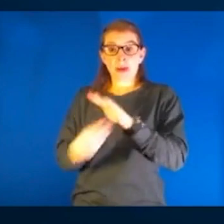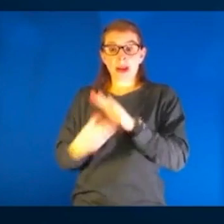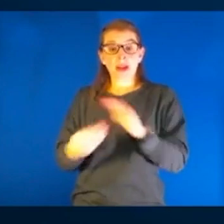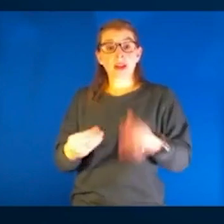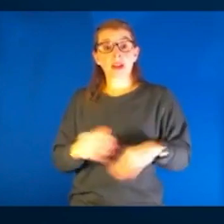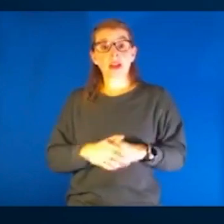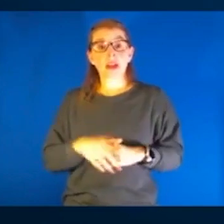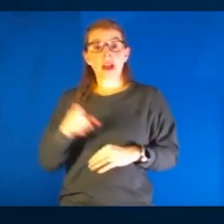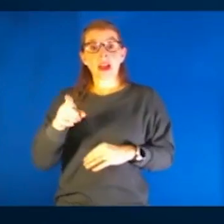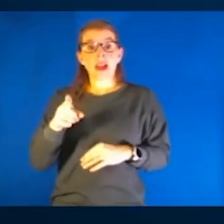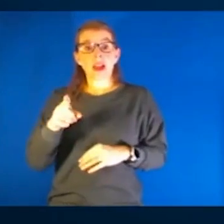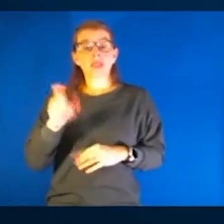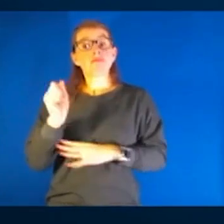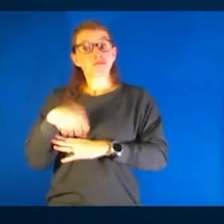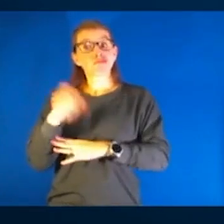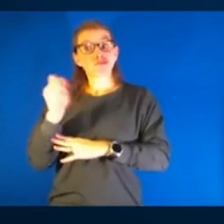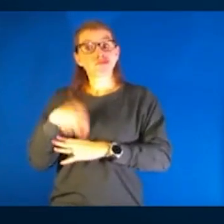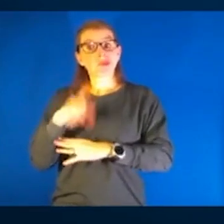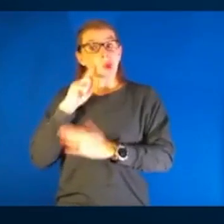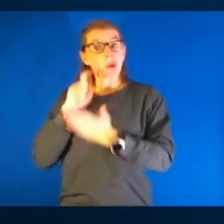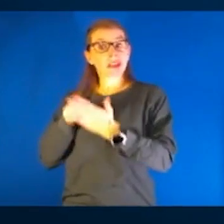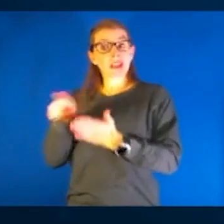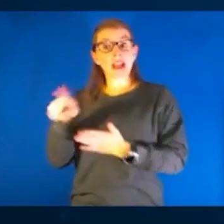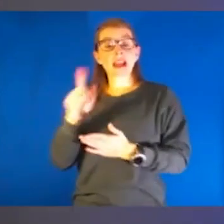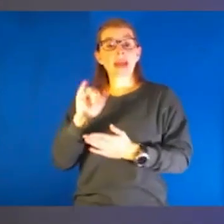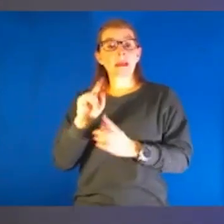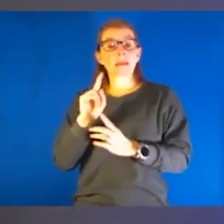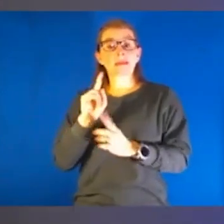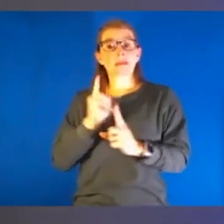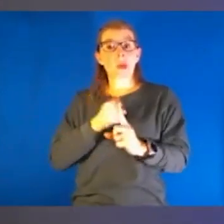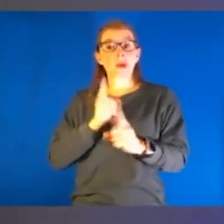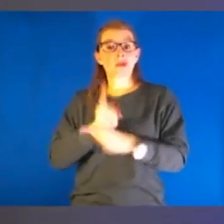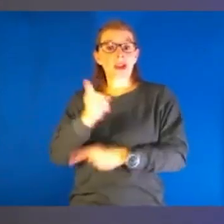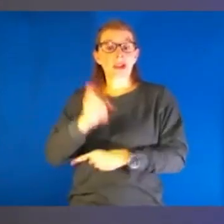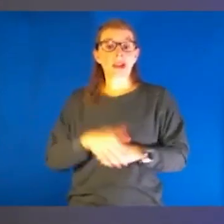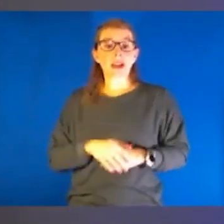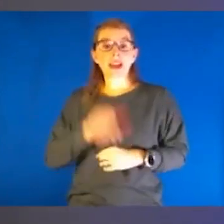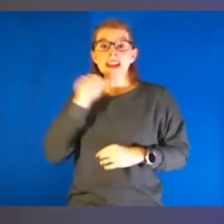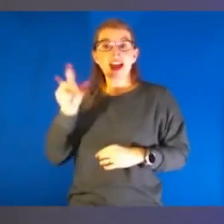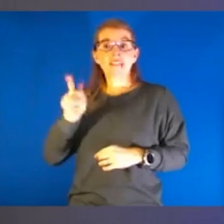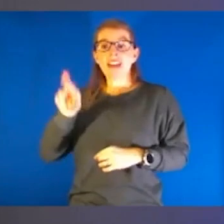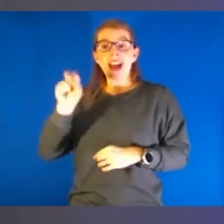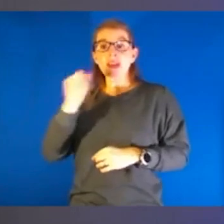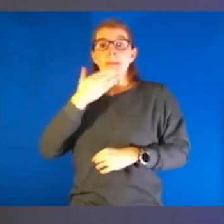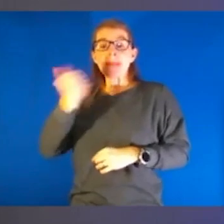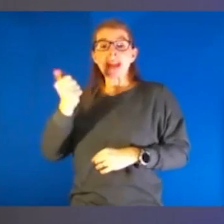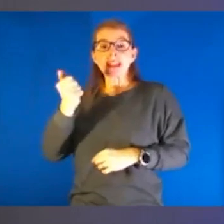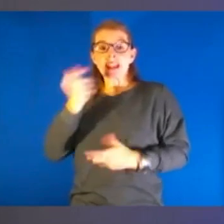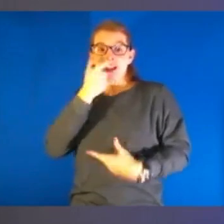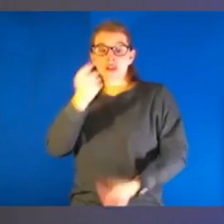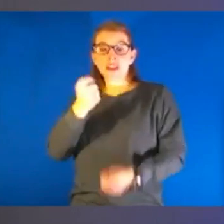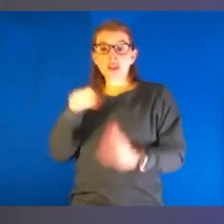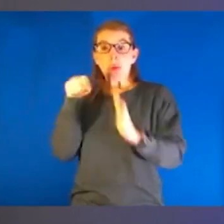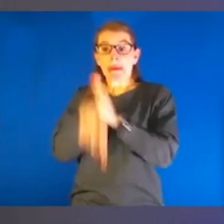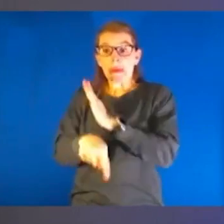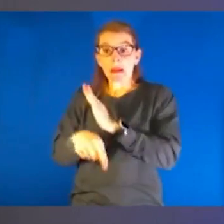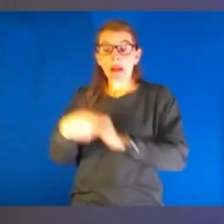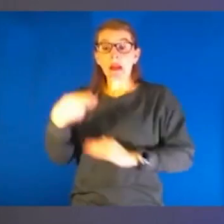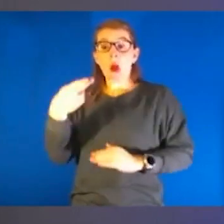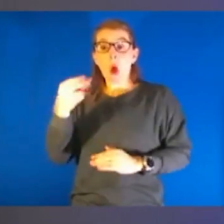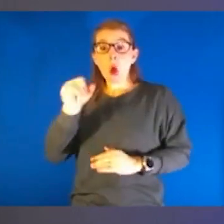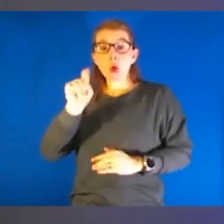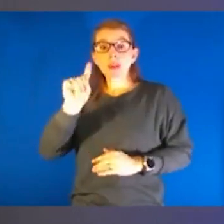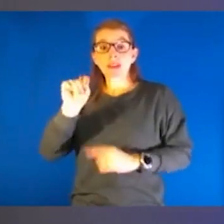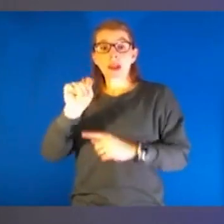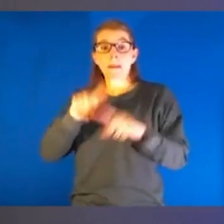head. That point is exactly right. It's not in the virus's best interest to kill the host, but viruses aren't